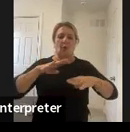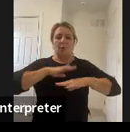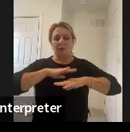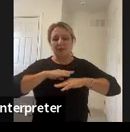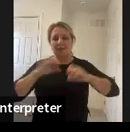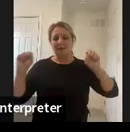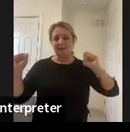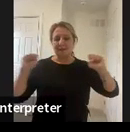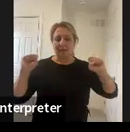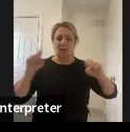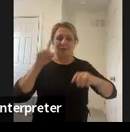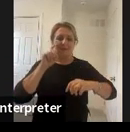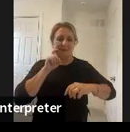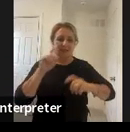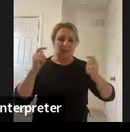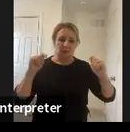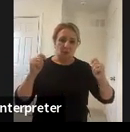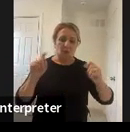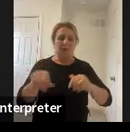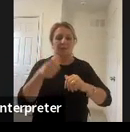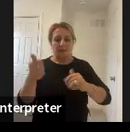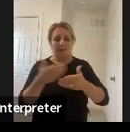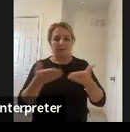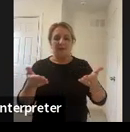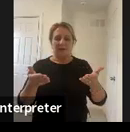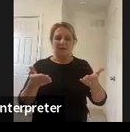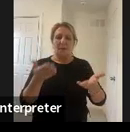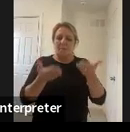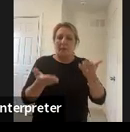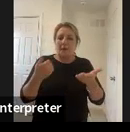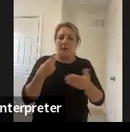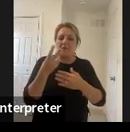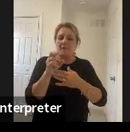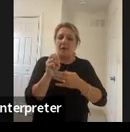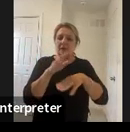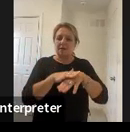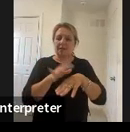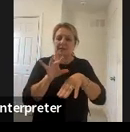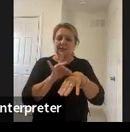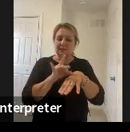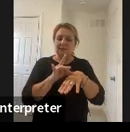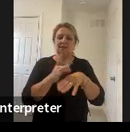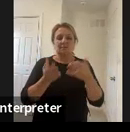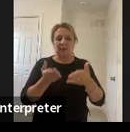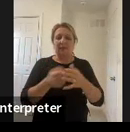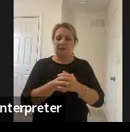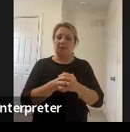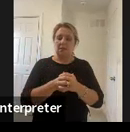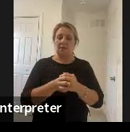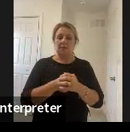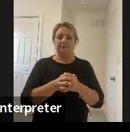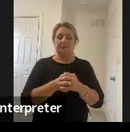towels, sex toys, or other items that might carry the virus whenever possible. The